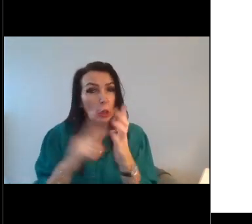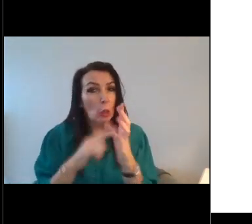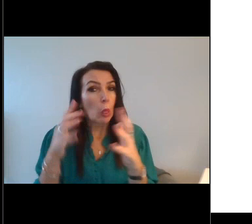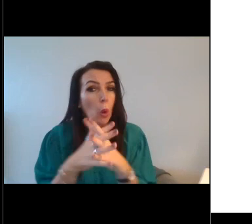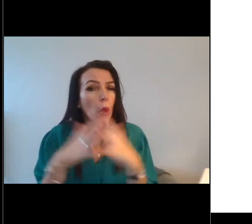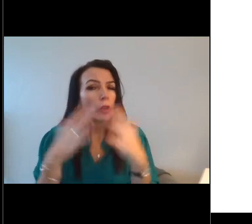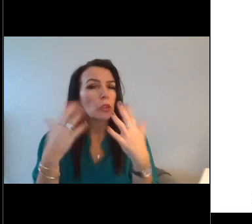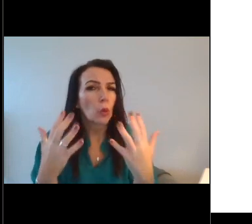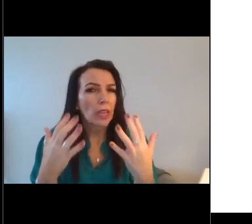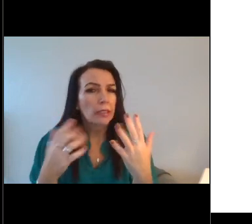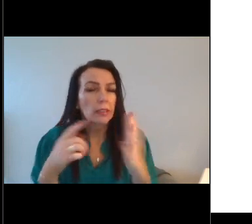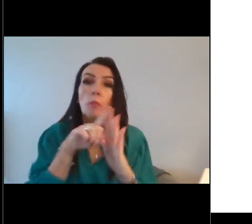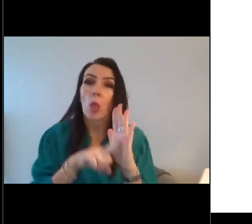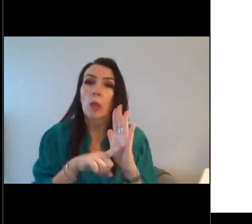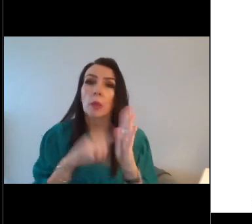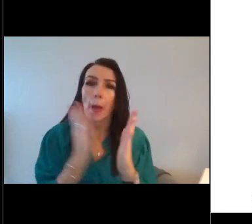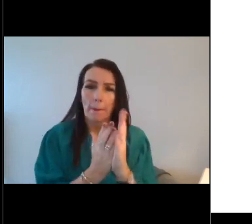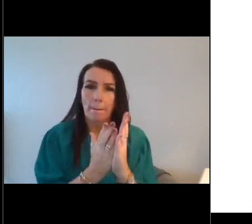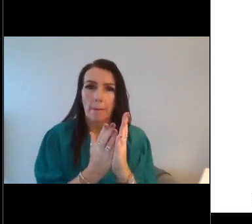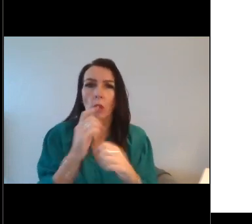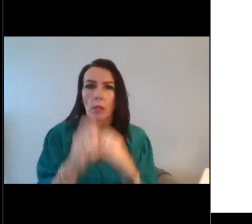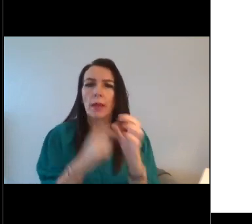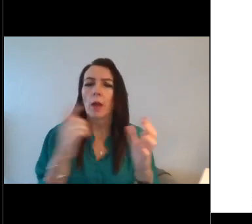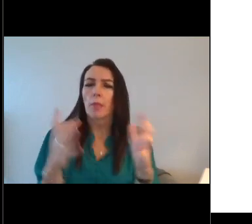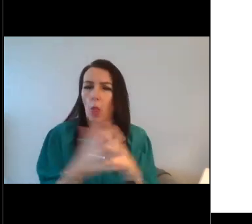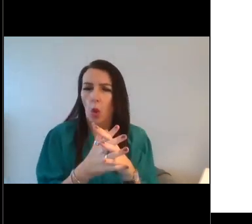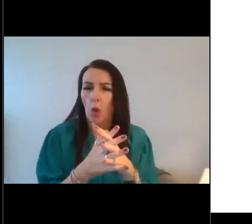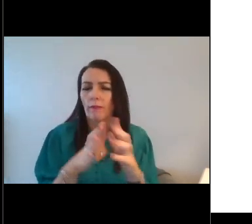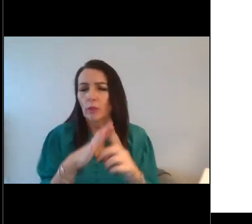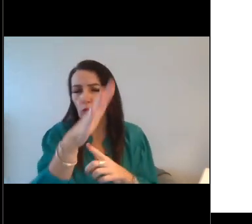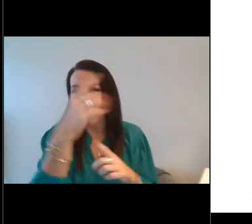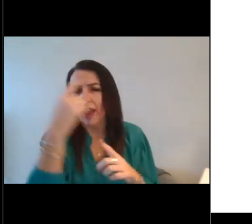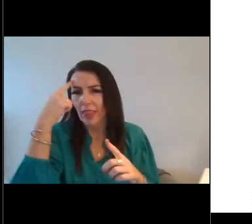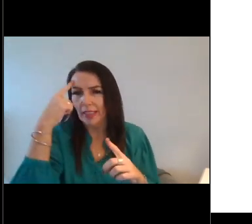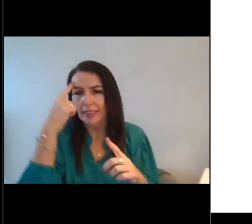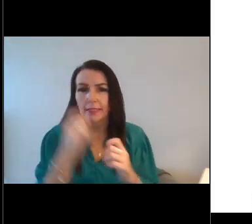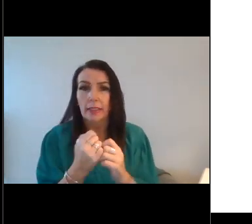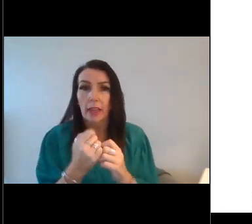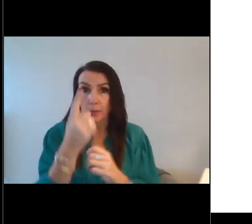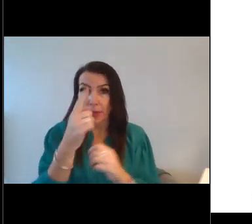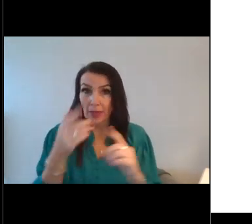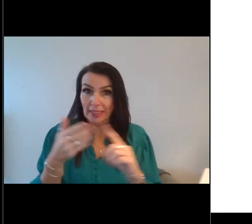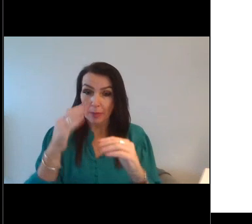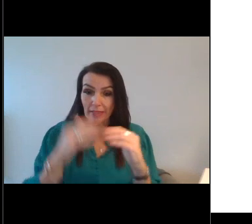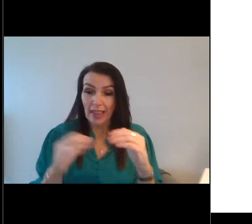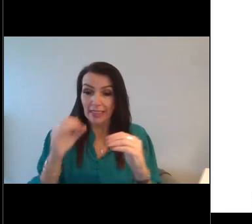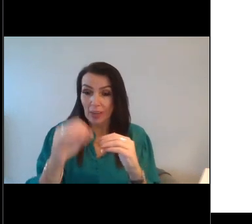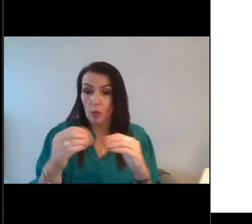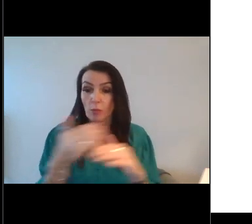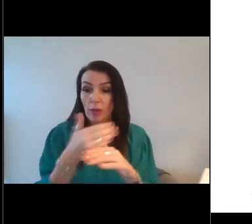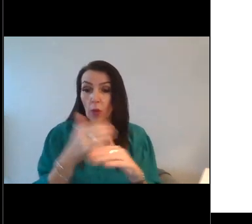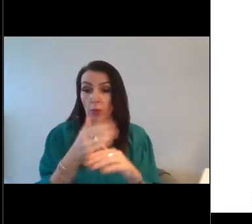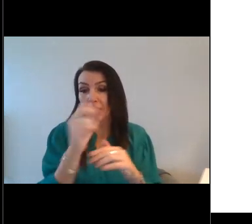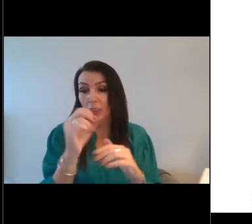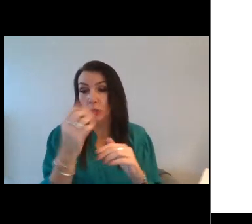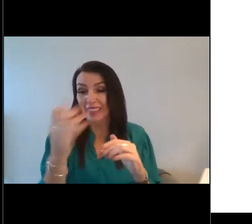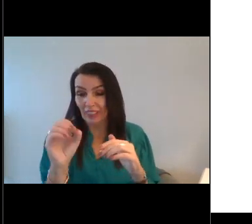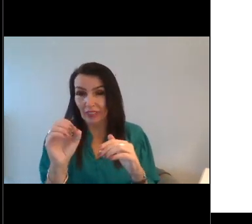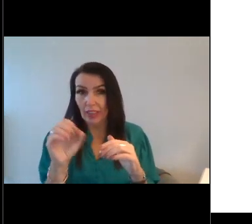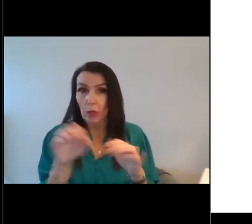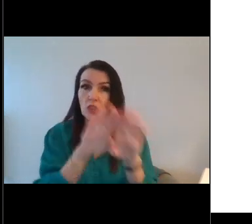policy, but there's a strong feeling it will become law. But then that's on the road to net zero carbon performance by 2050, which is